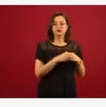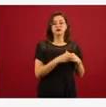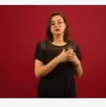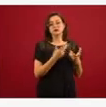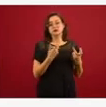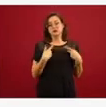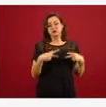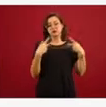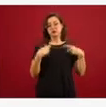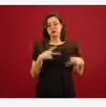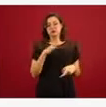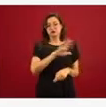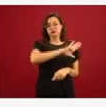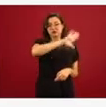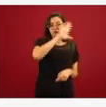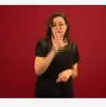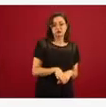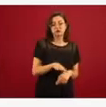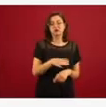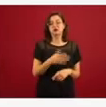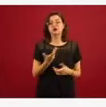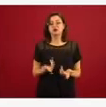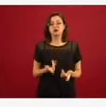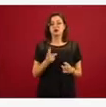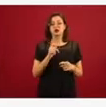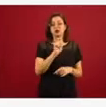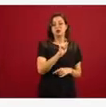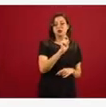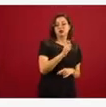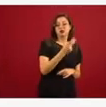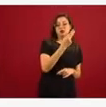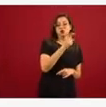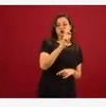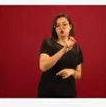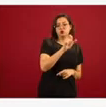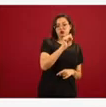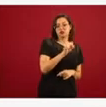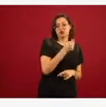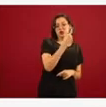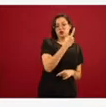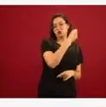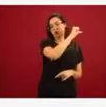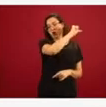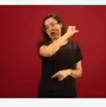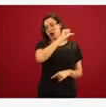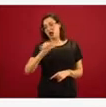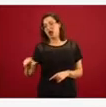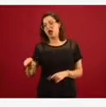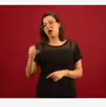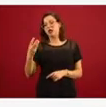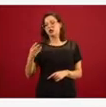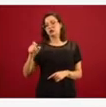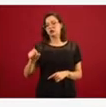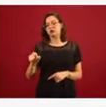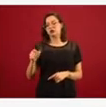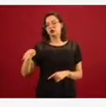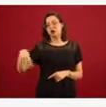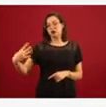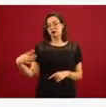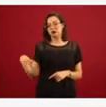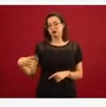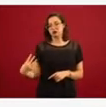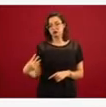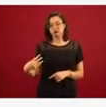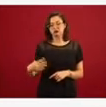the fatality rate calculated on the basis of their populations and on the number of